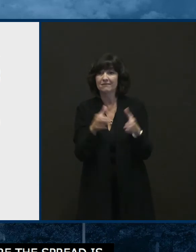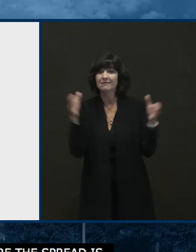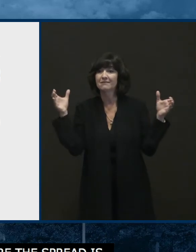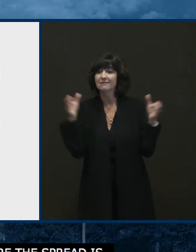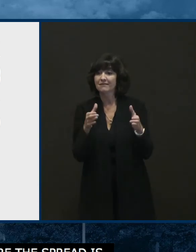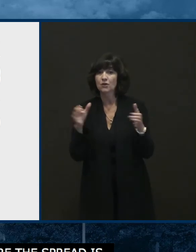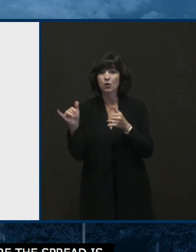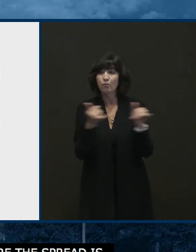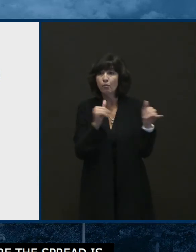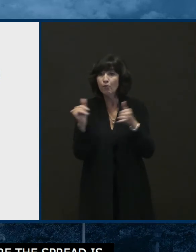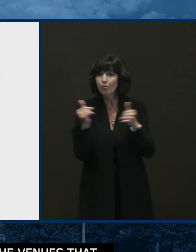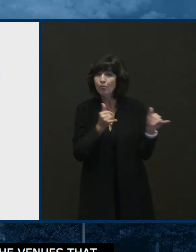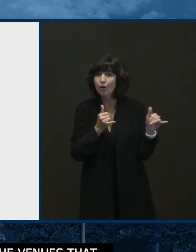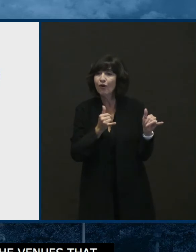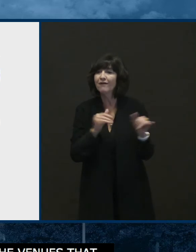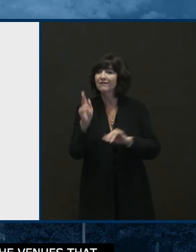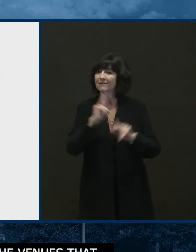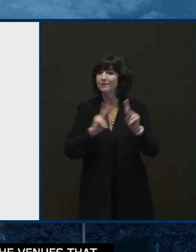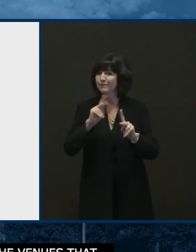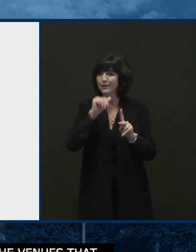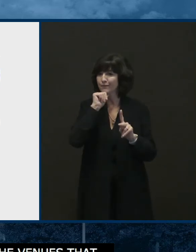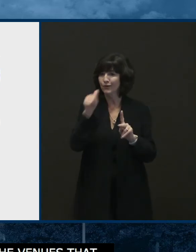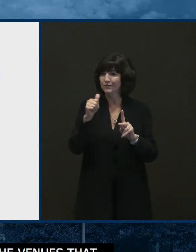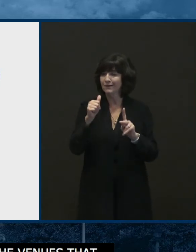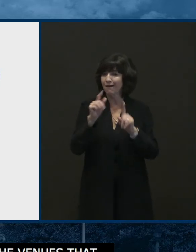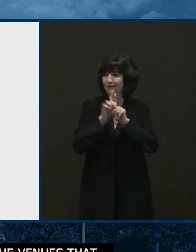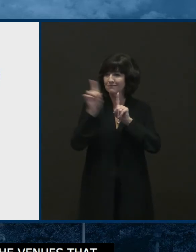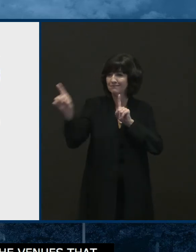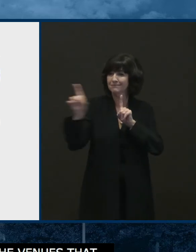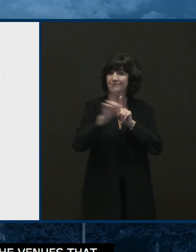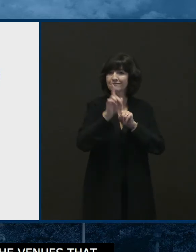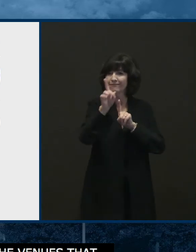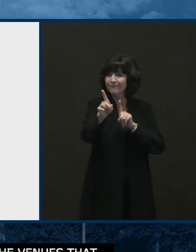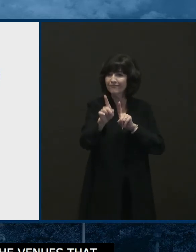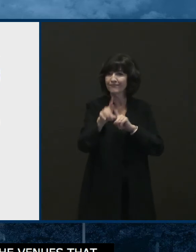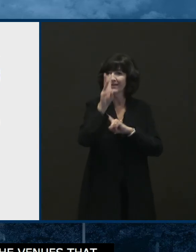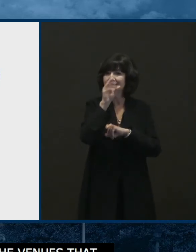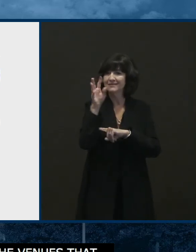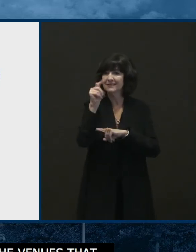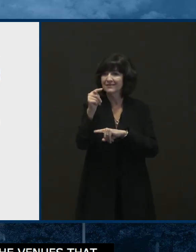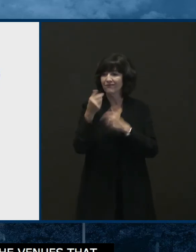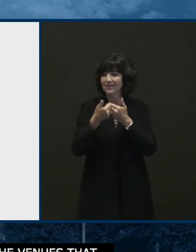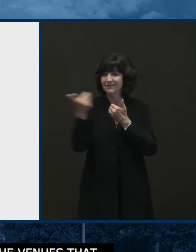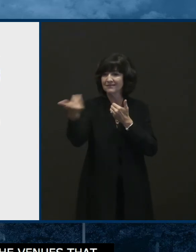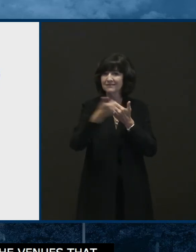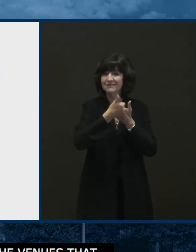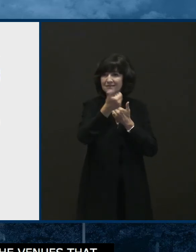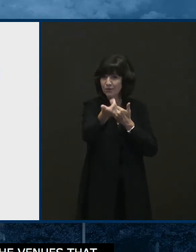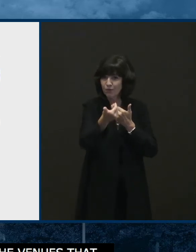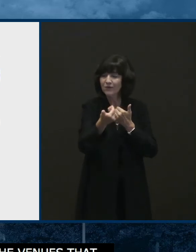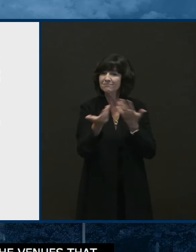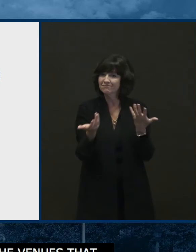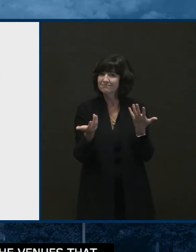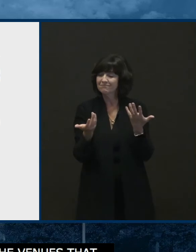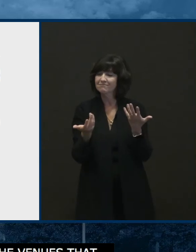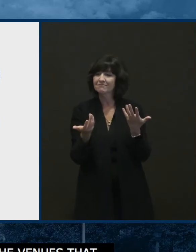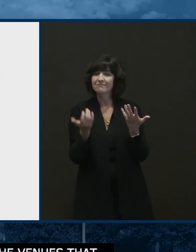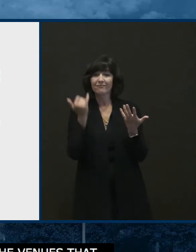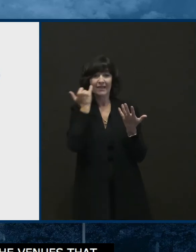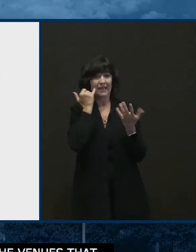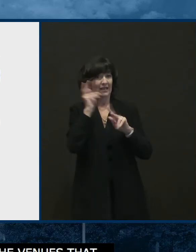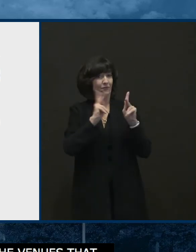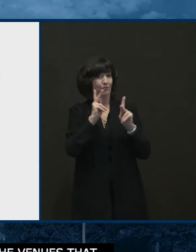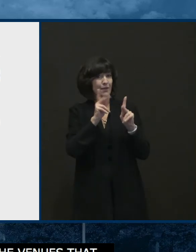spaces where it's difficult to social distance, meaning keeping 6 feet from somebody next to you, wearing a